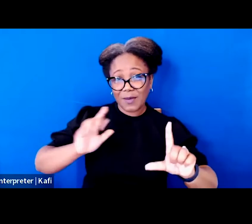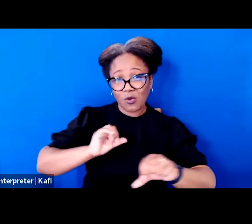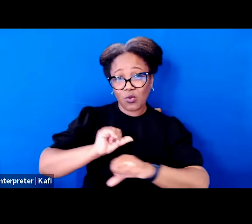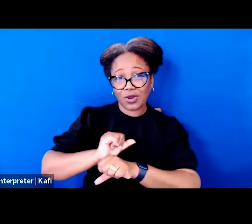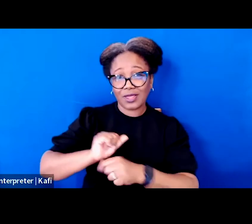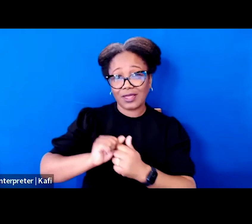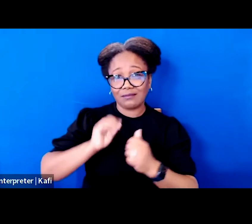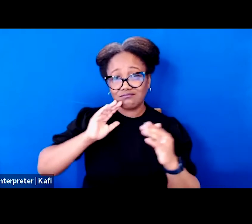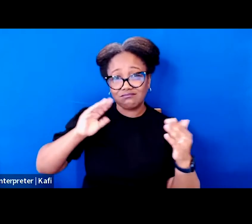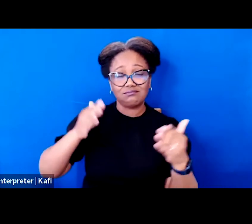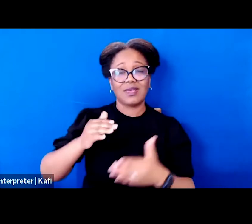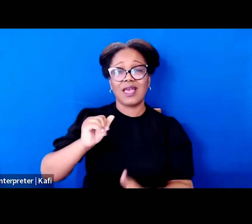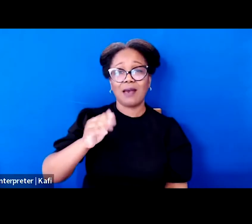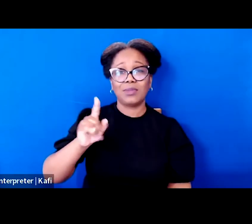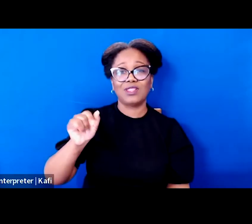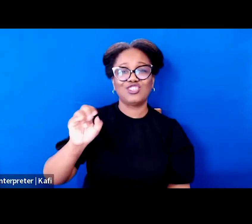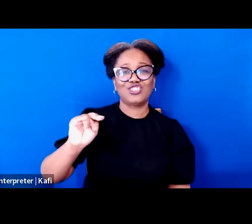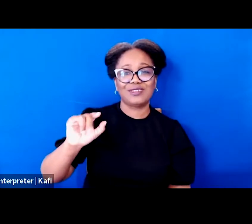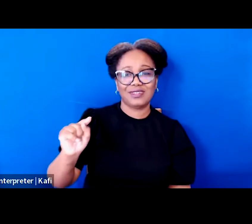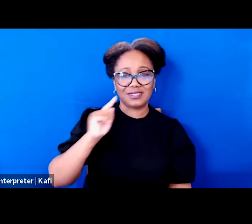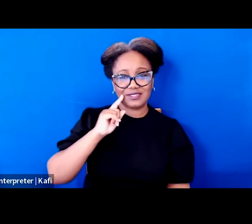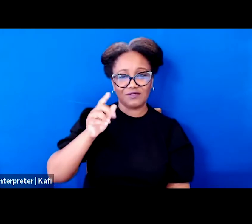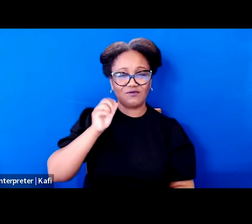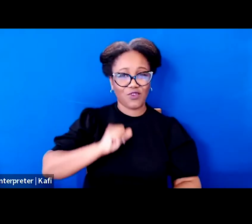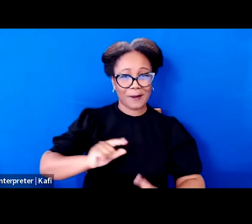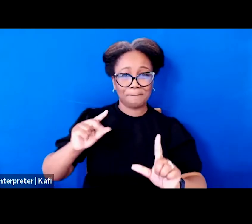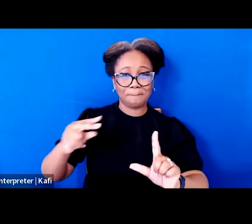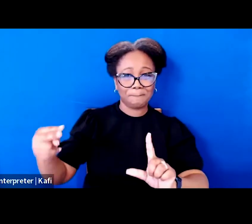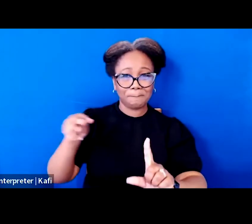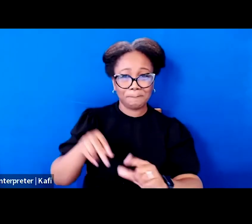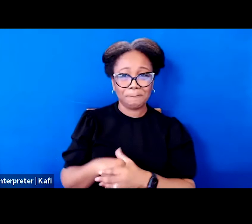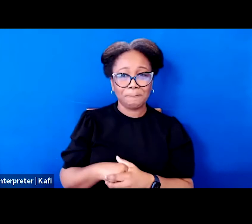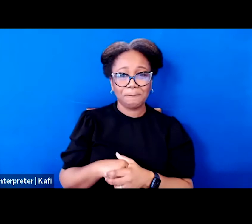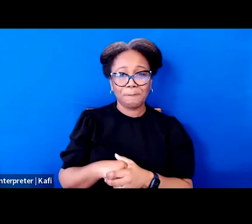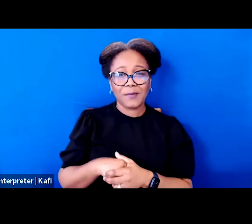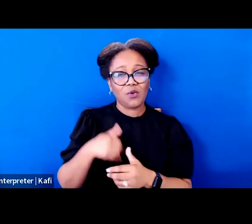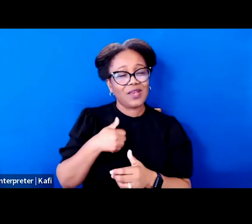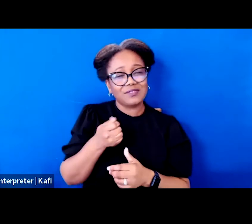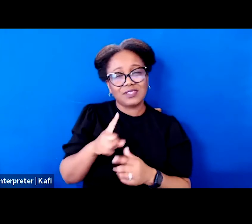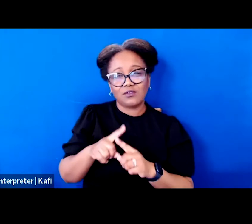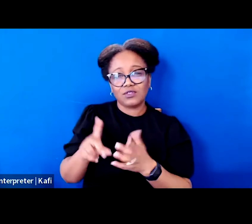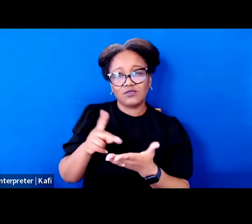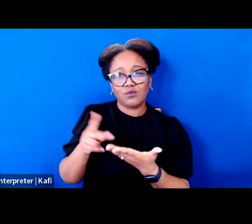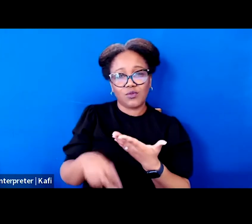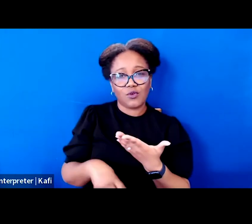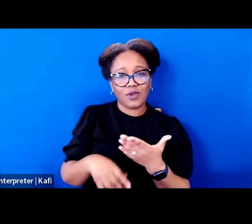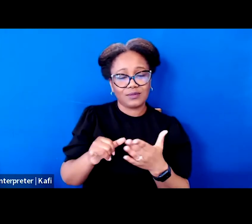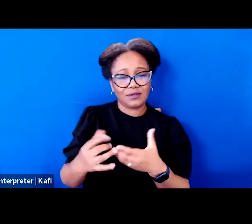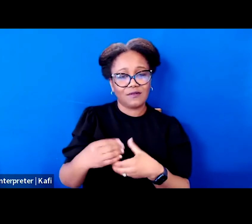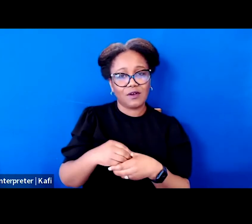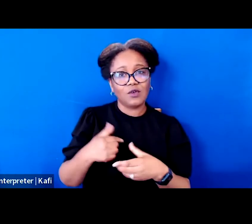and projects that I want to also outline for you all. We lead mutual aid projects